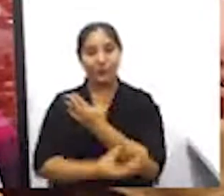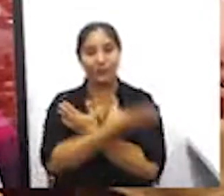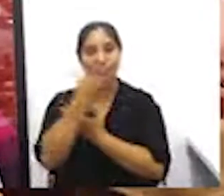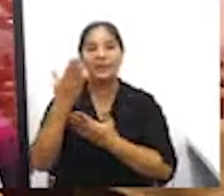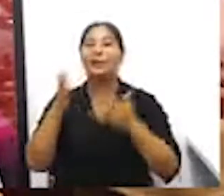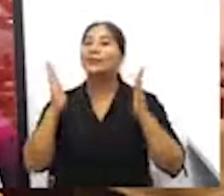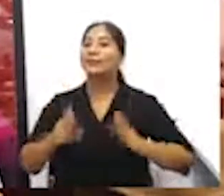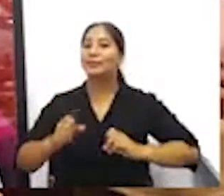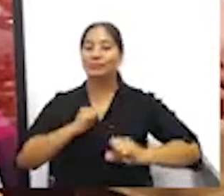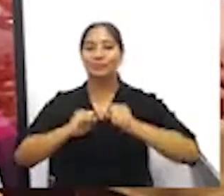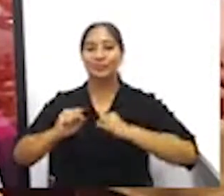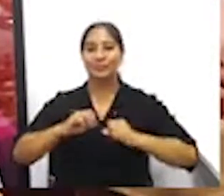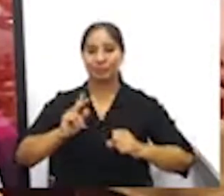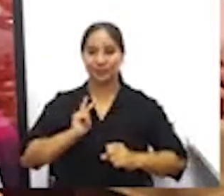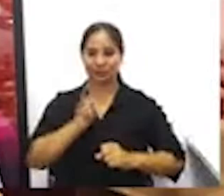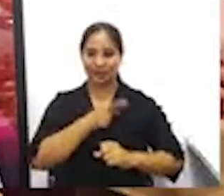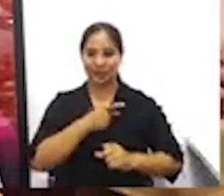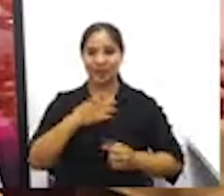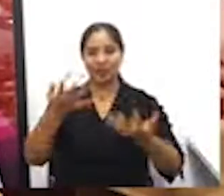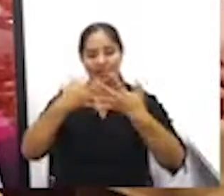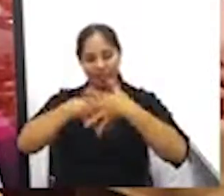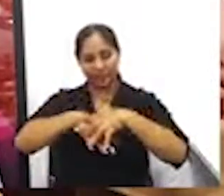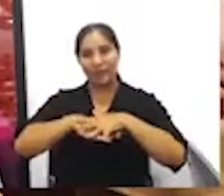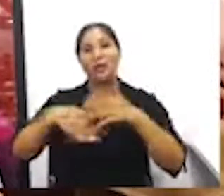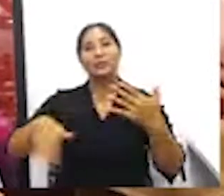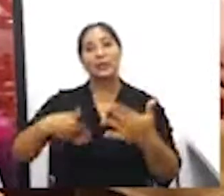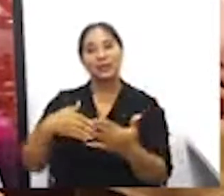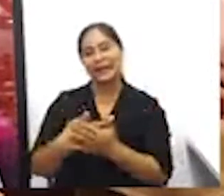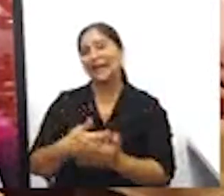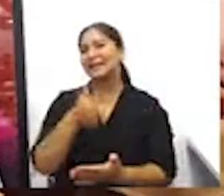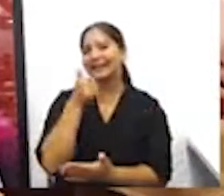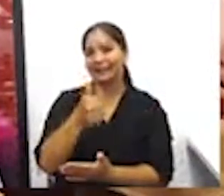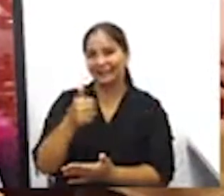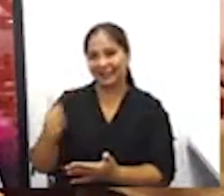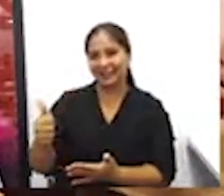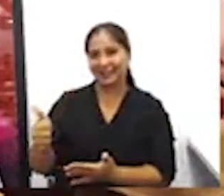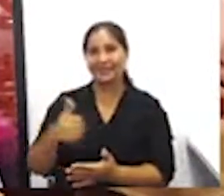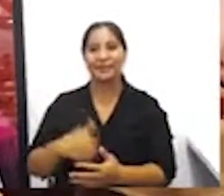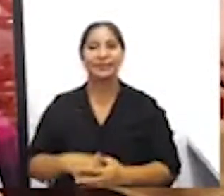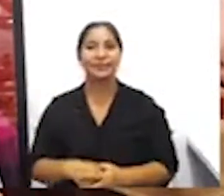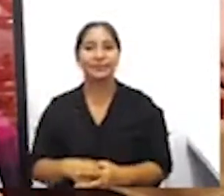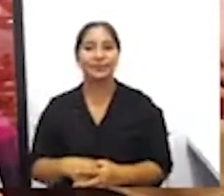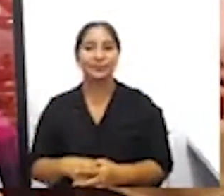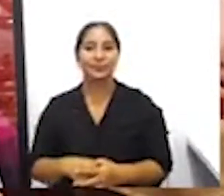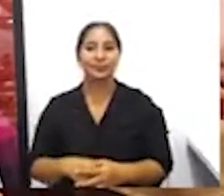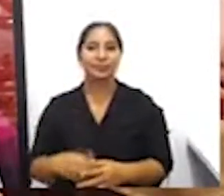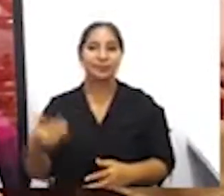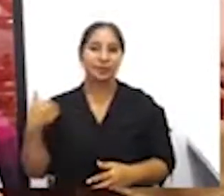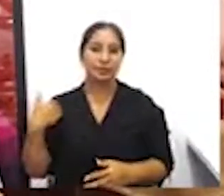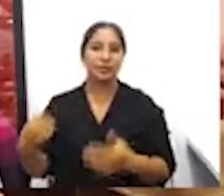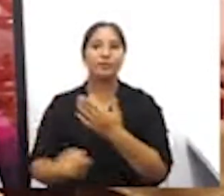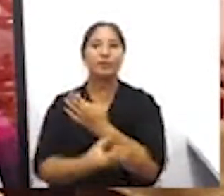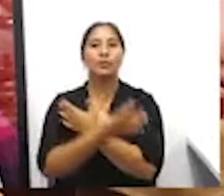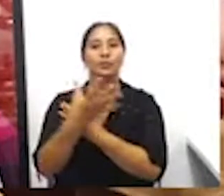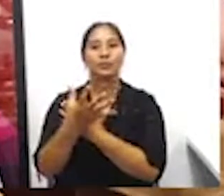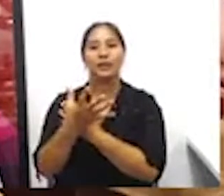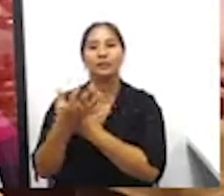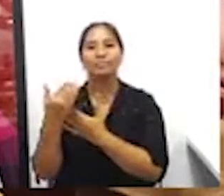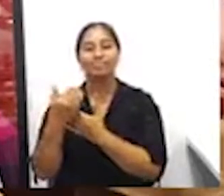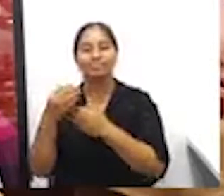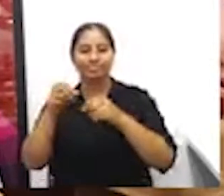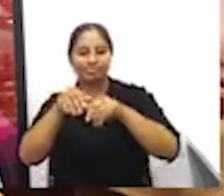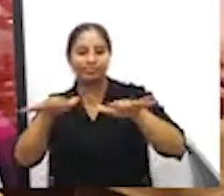other friends in ASEAN and also like from the States. My question will be related to Lao